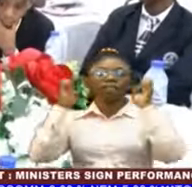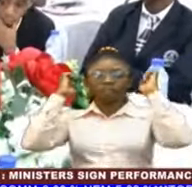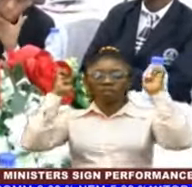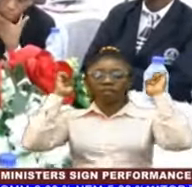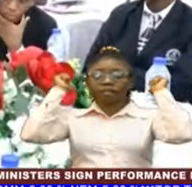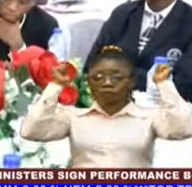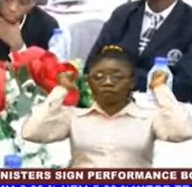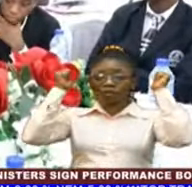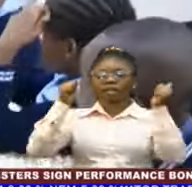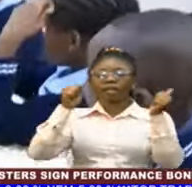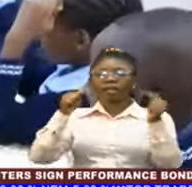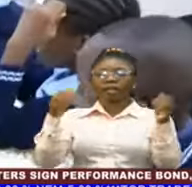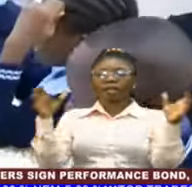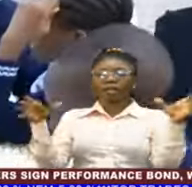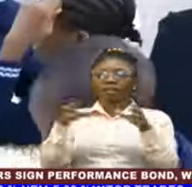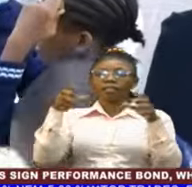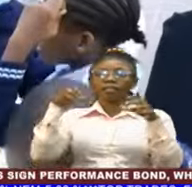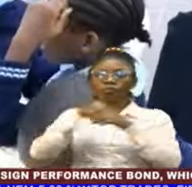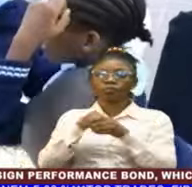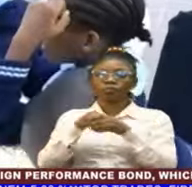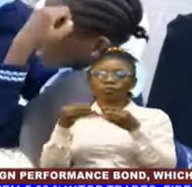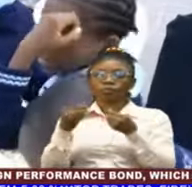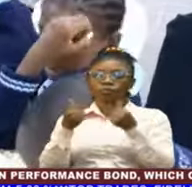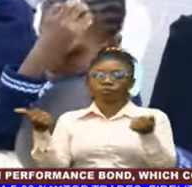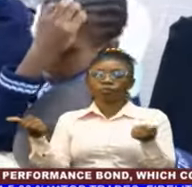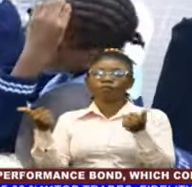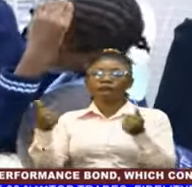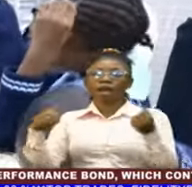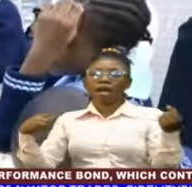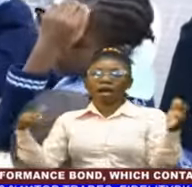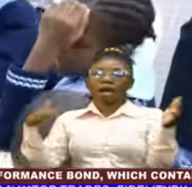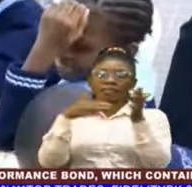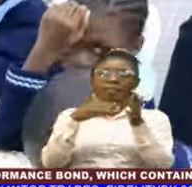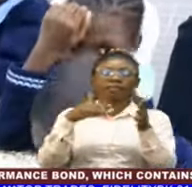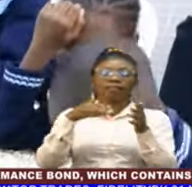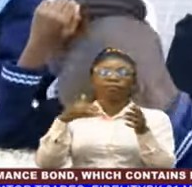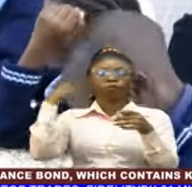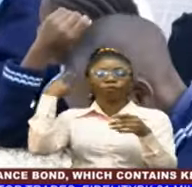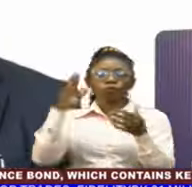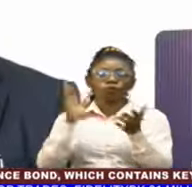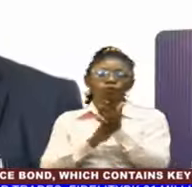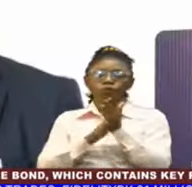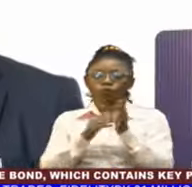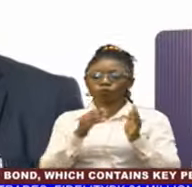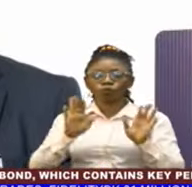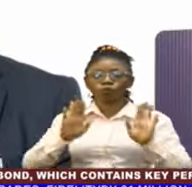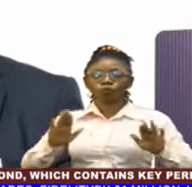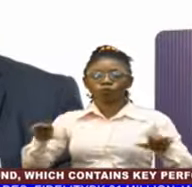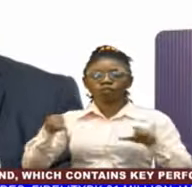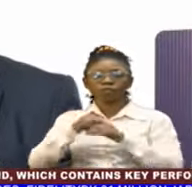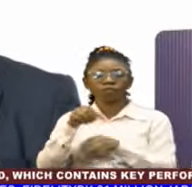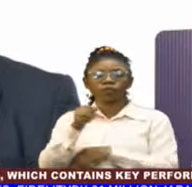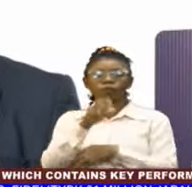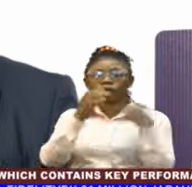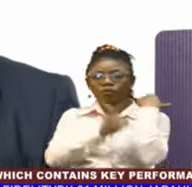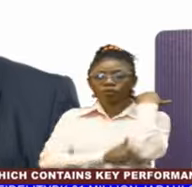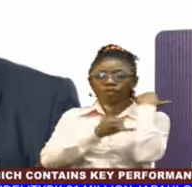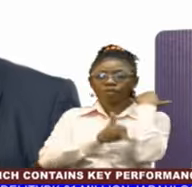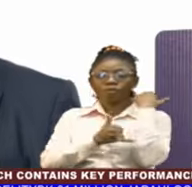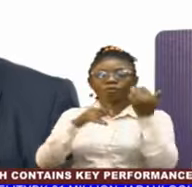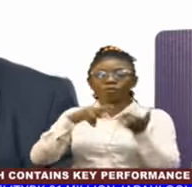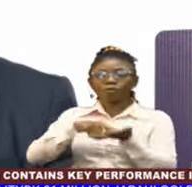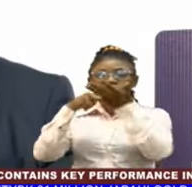lasting solutions to end the incessant attacks on school children across the country. Representative of the Secretary to the Government of the